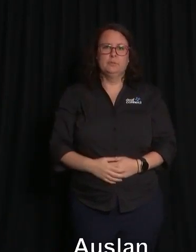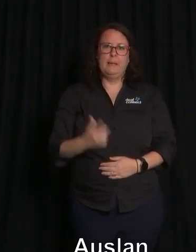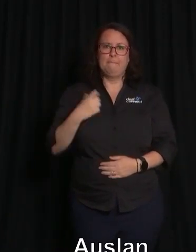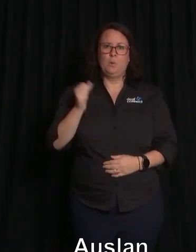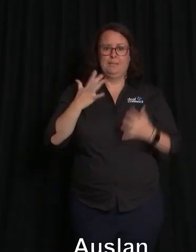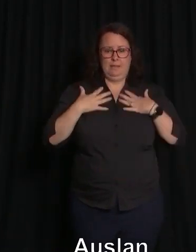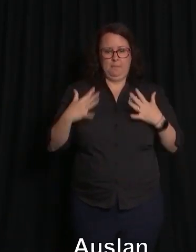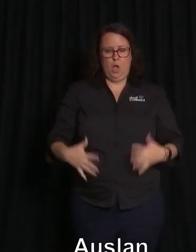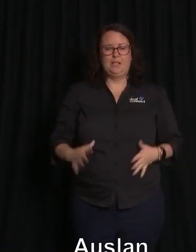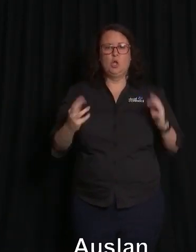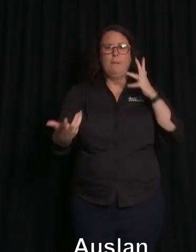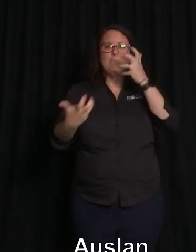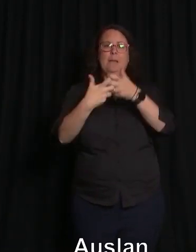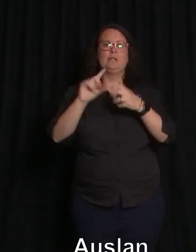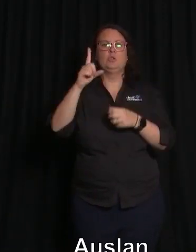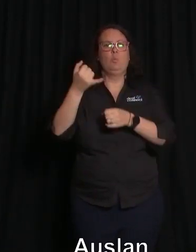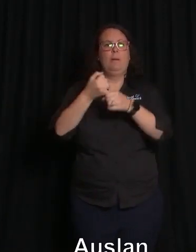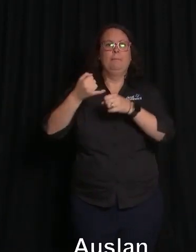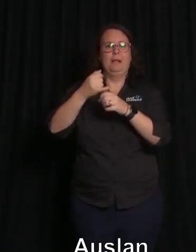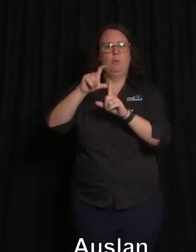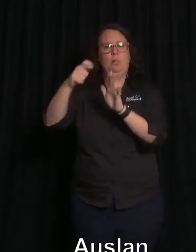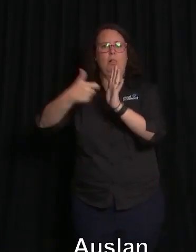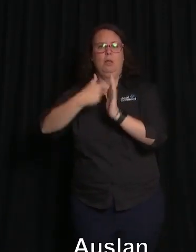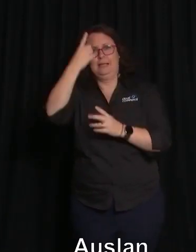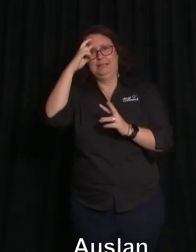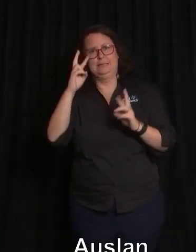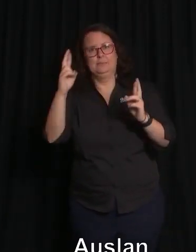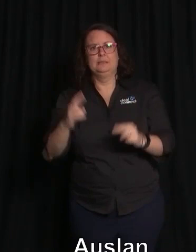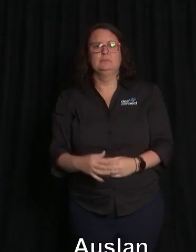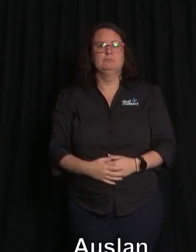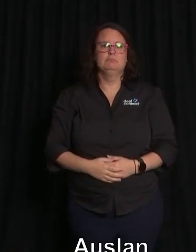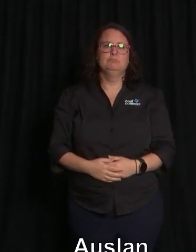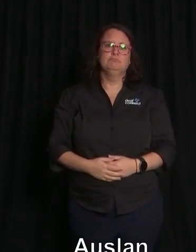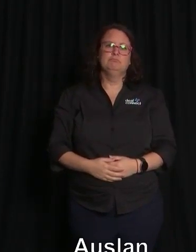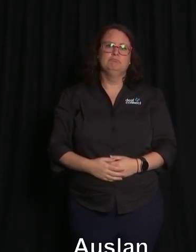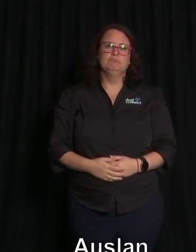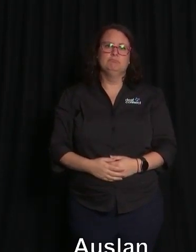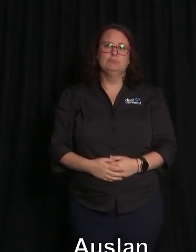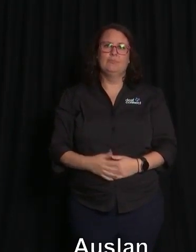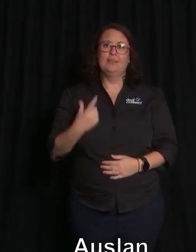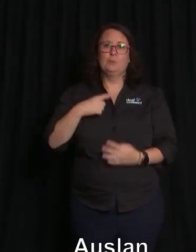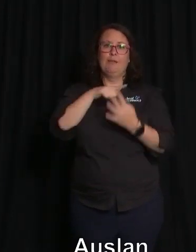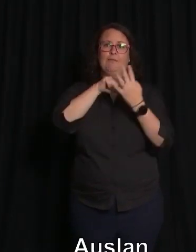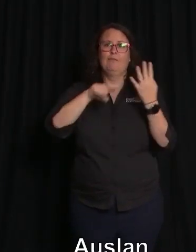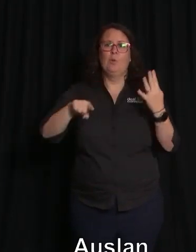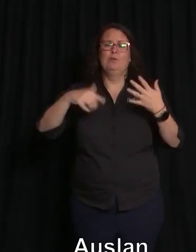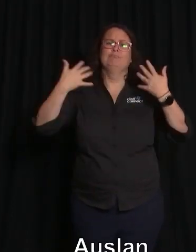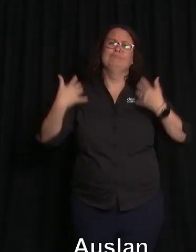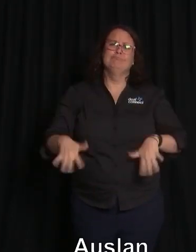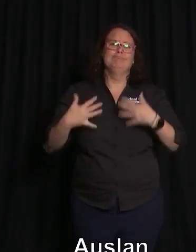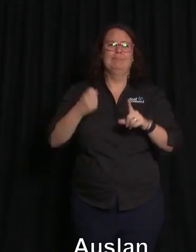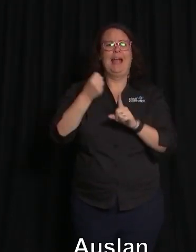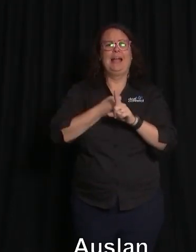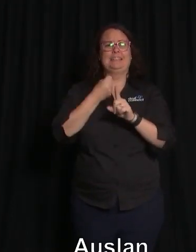conform to social and medical norms. That's why today we have 4 brilliant activists that I'm